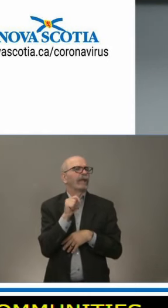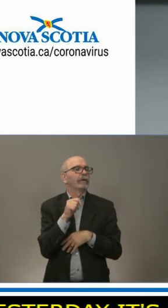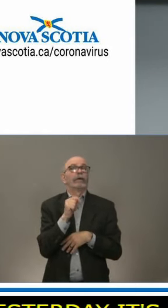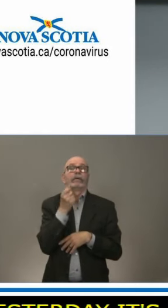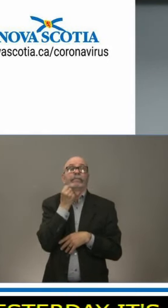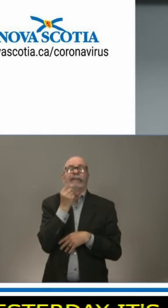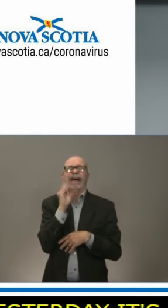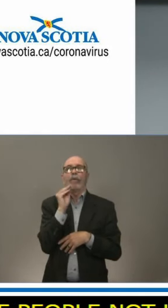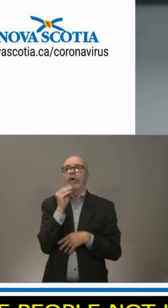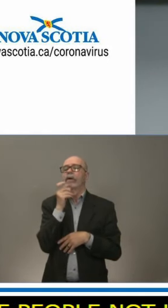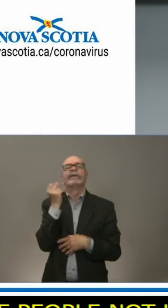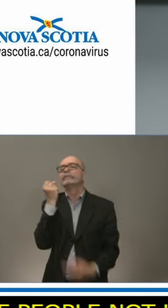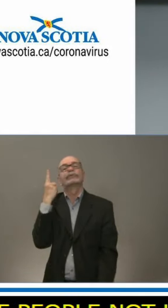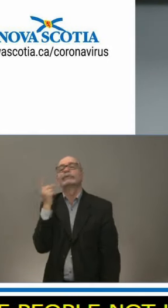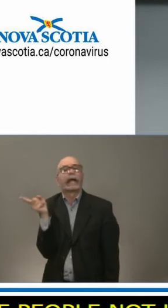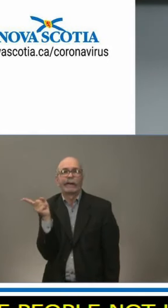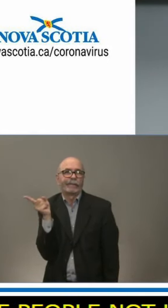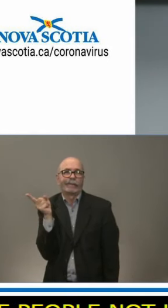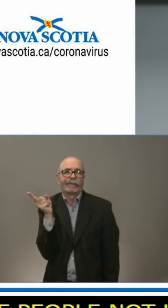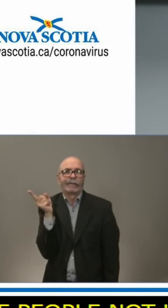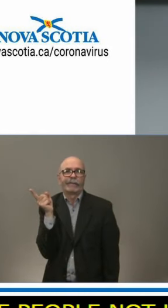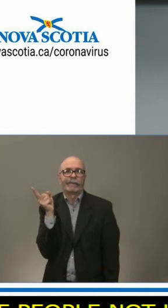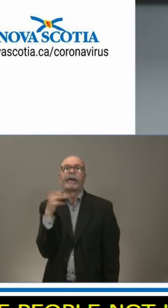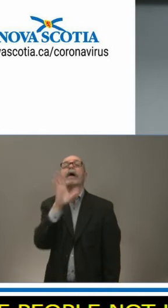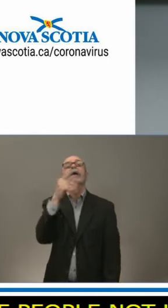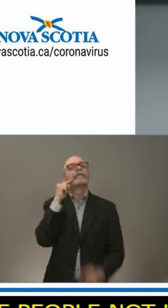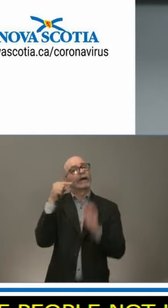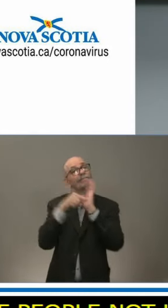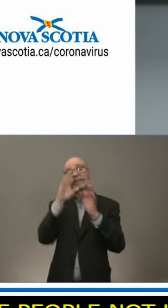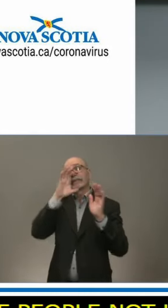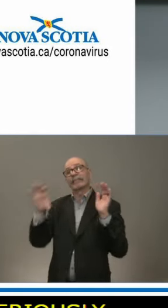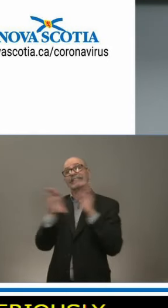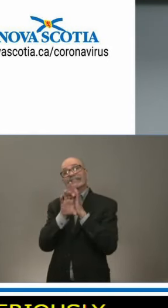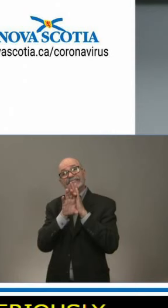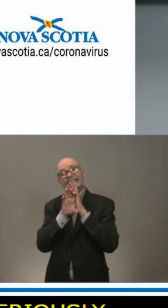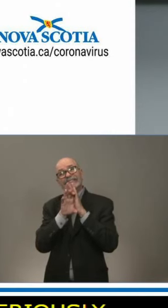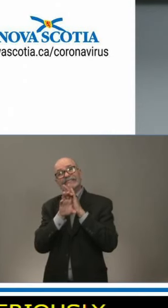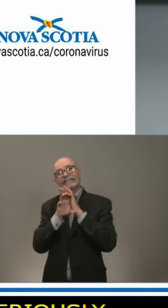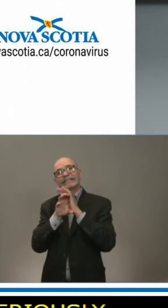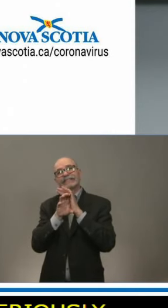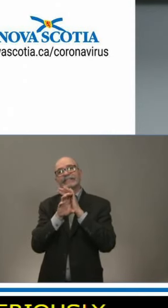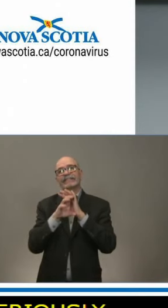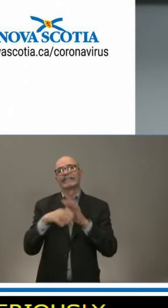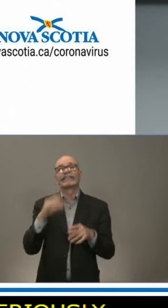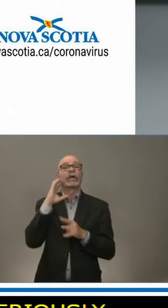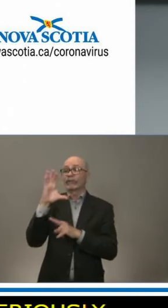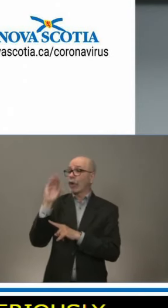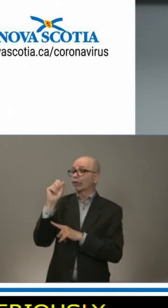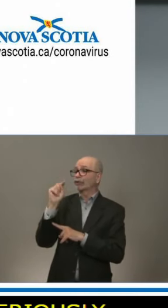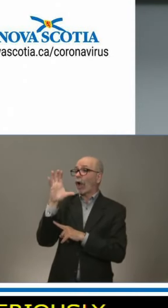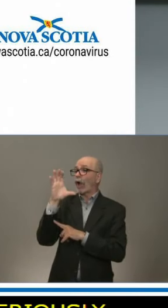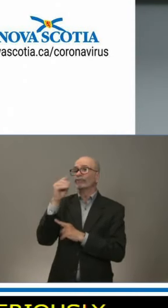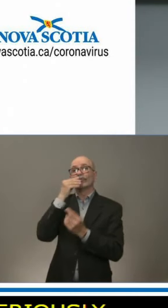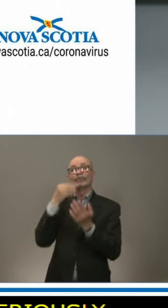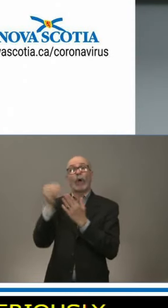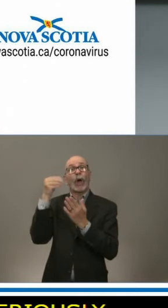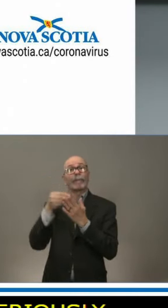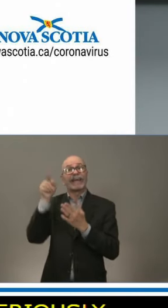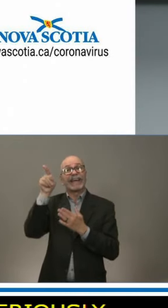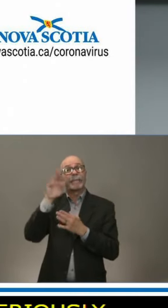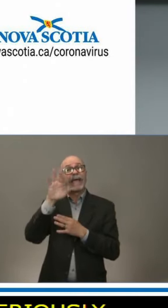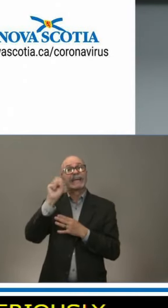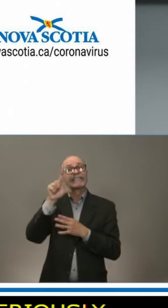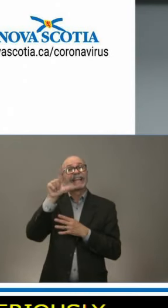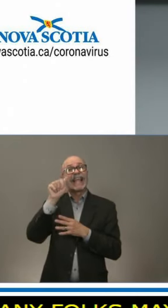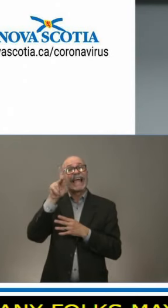I saw it, a picture from the Bears Lake Costco yesterday, where large crowds of people outside the store, well within